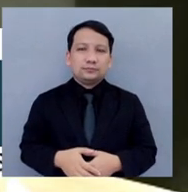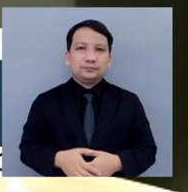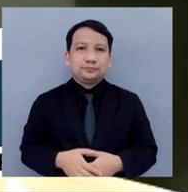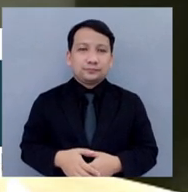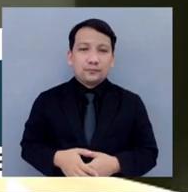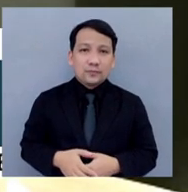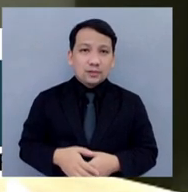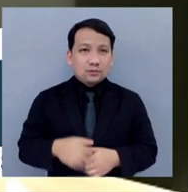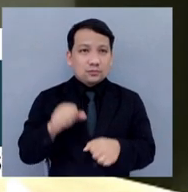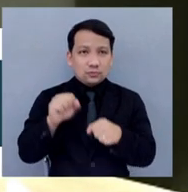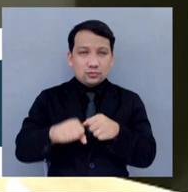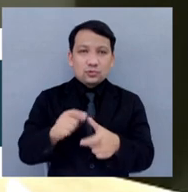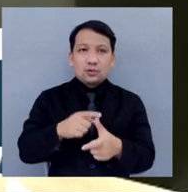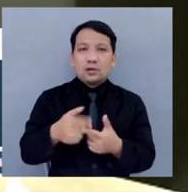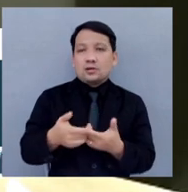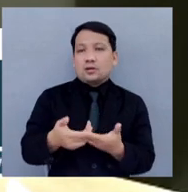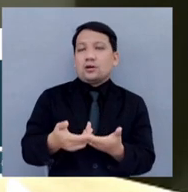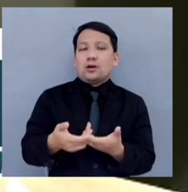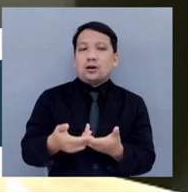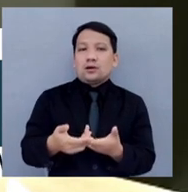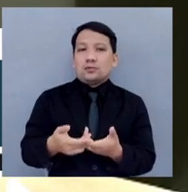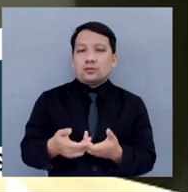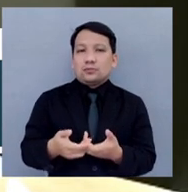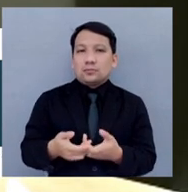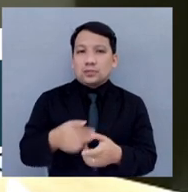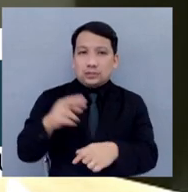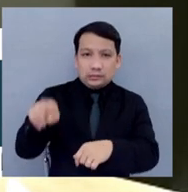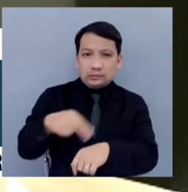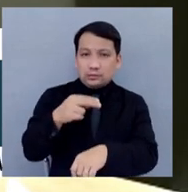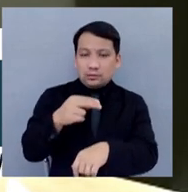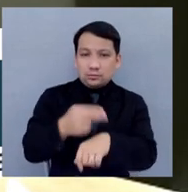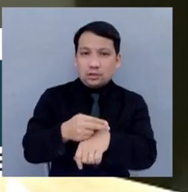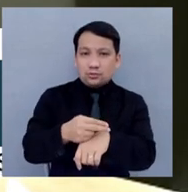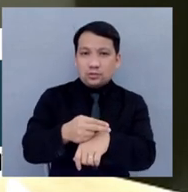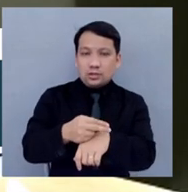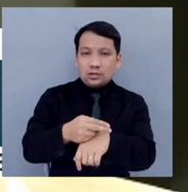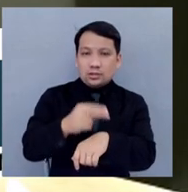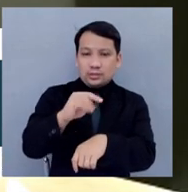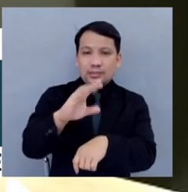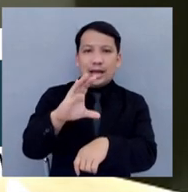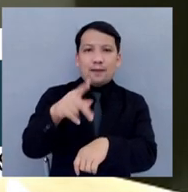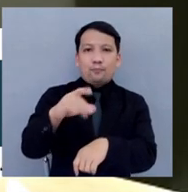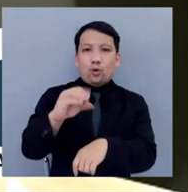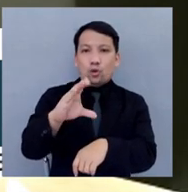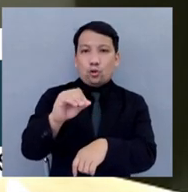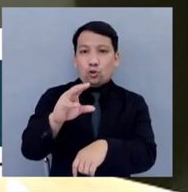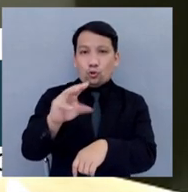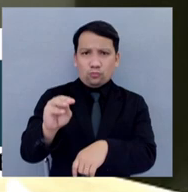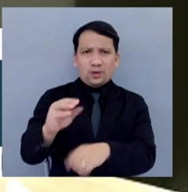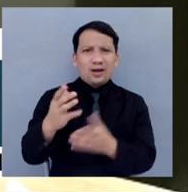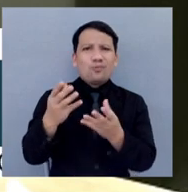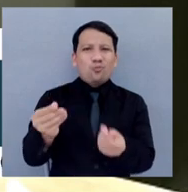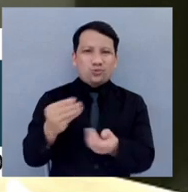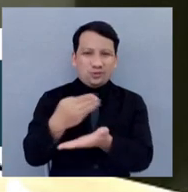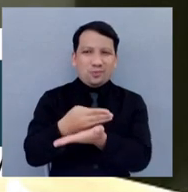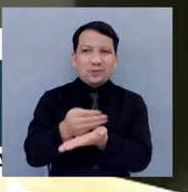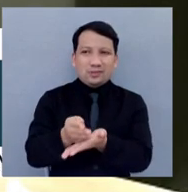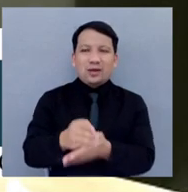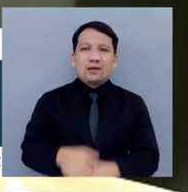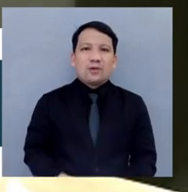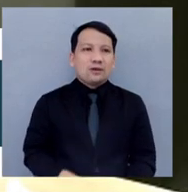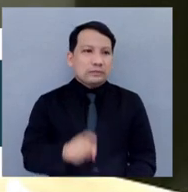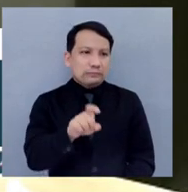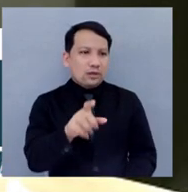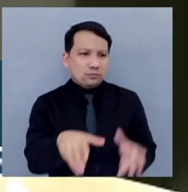therefore the National Power Corporation has run out of funds. And we have to